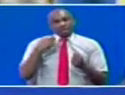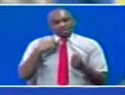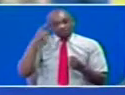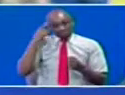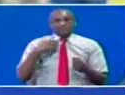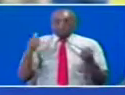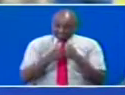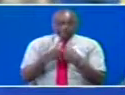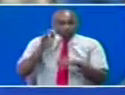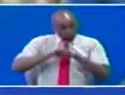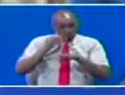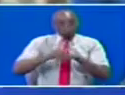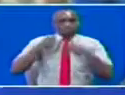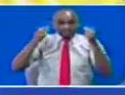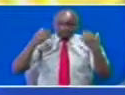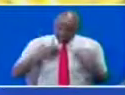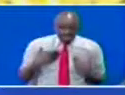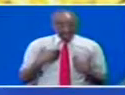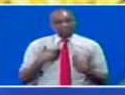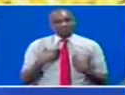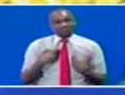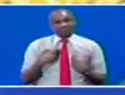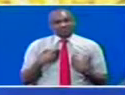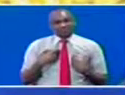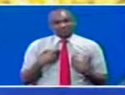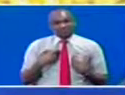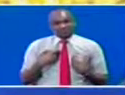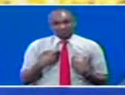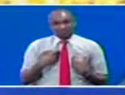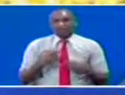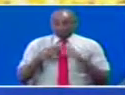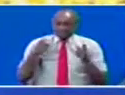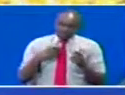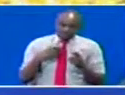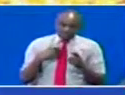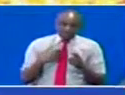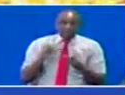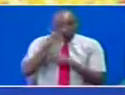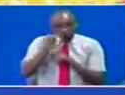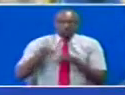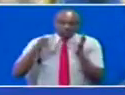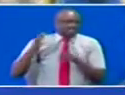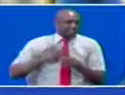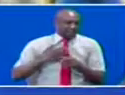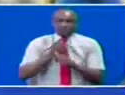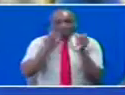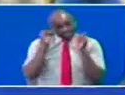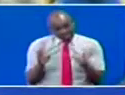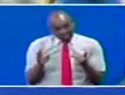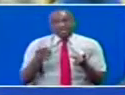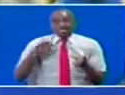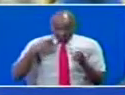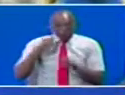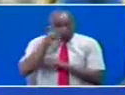formidable champion, now champion, but we didn't make use of our chances. If we did, we'd have